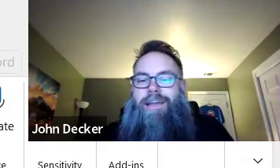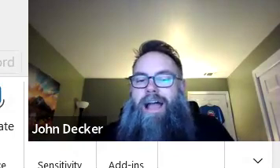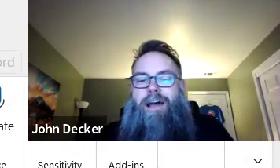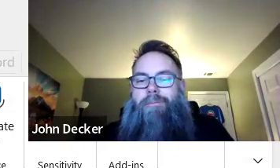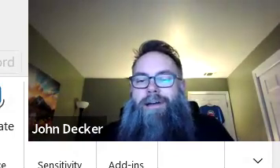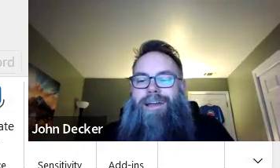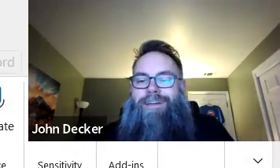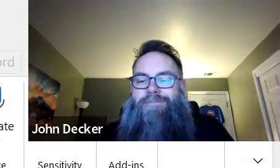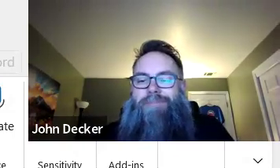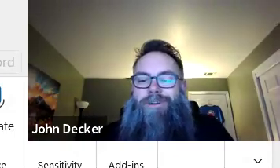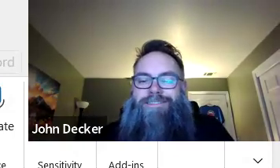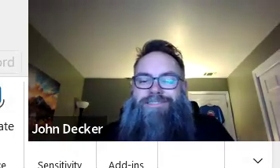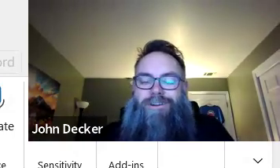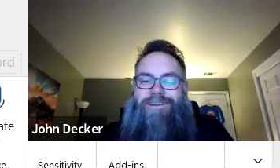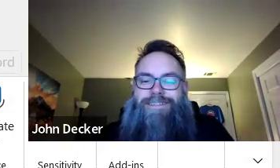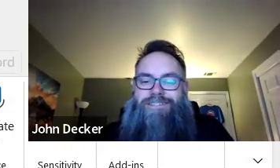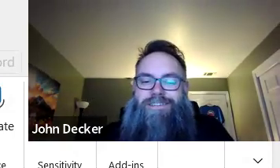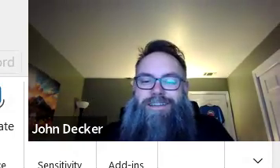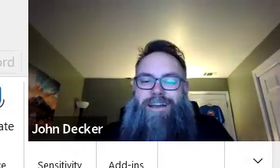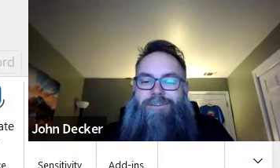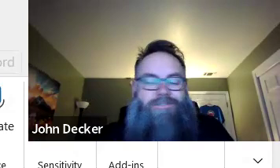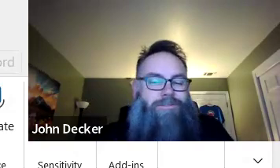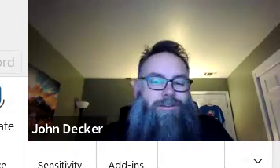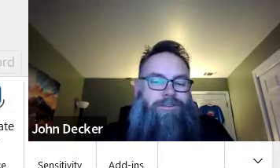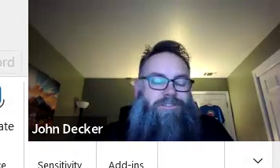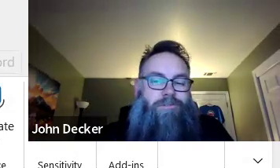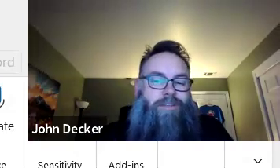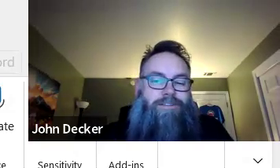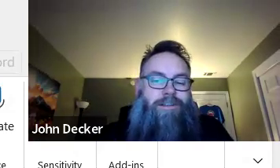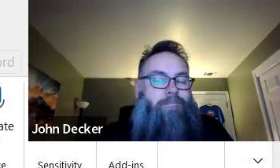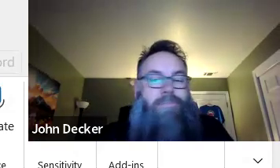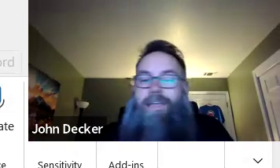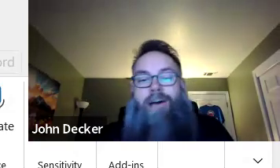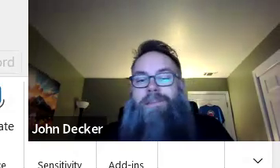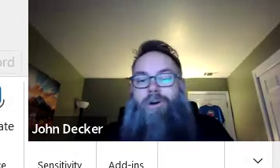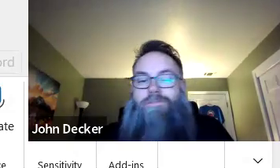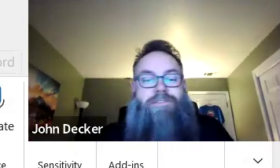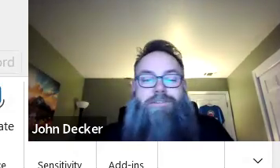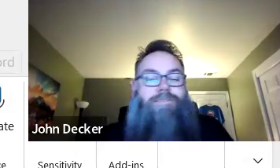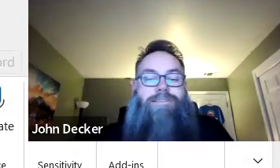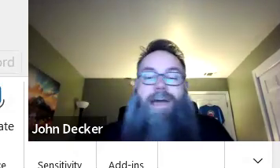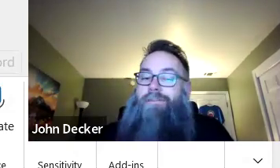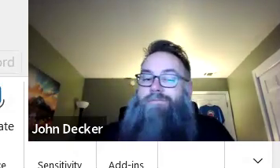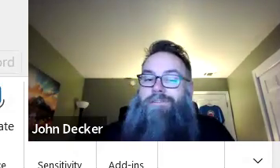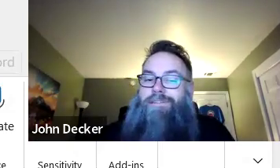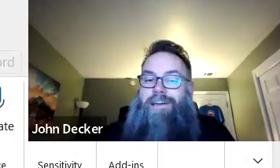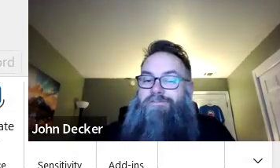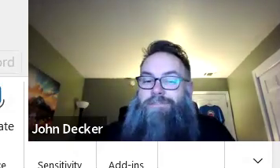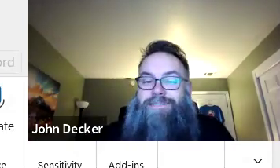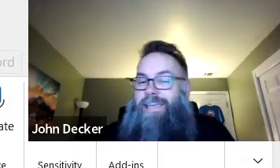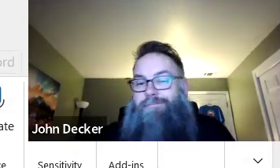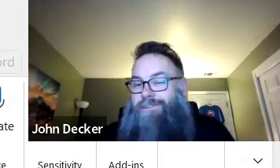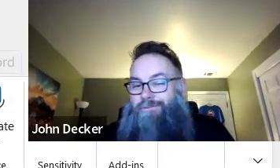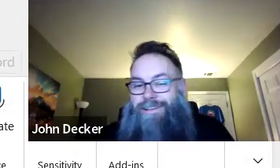And when they brought this to our attention, I also just reflected on how many of Alta's own staff have